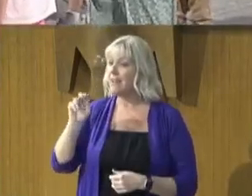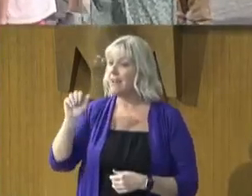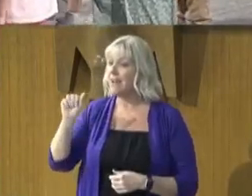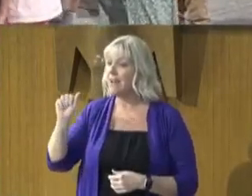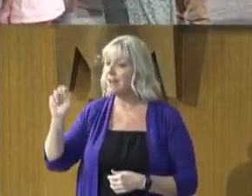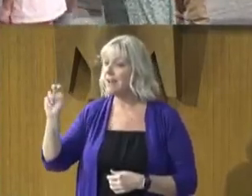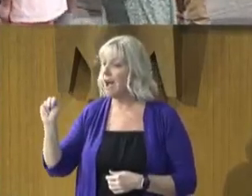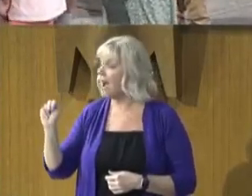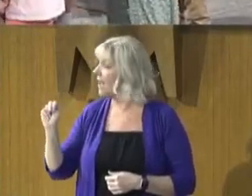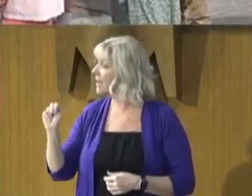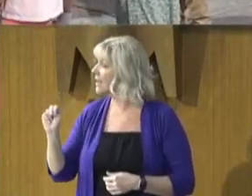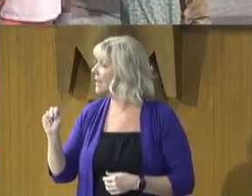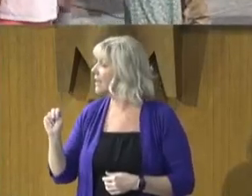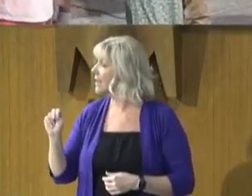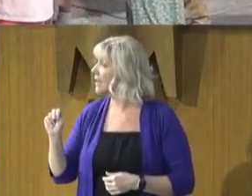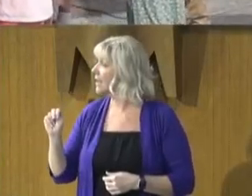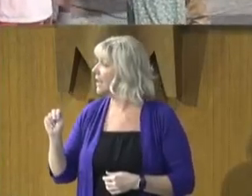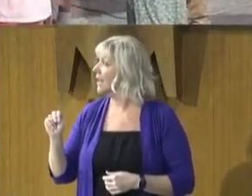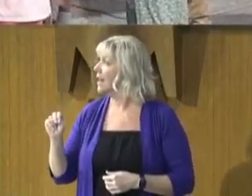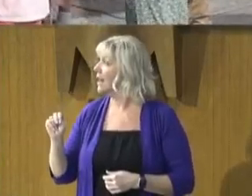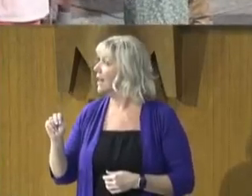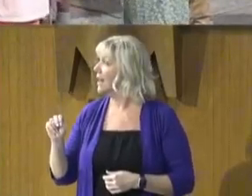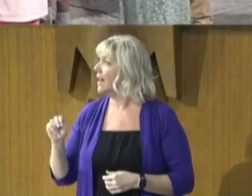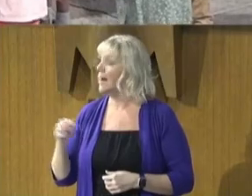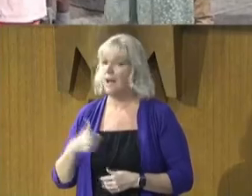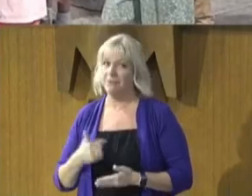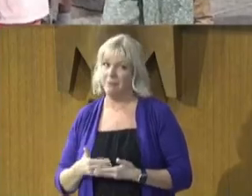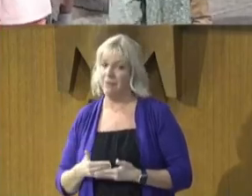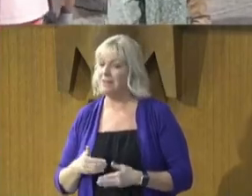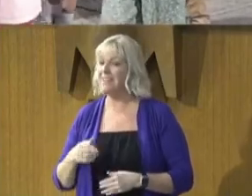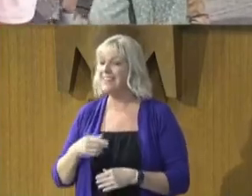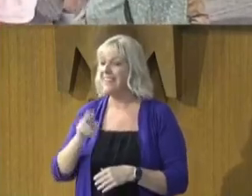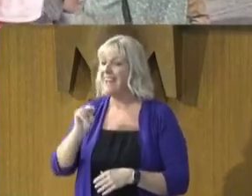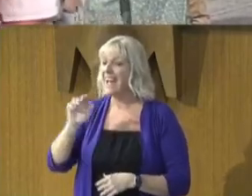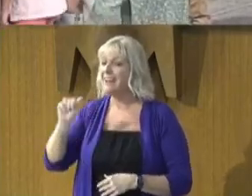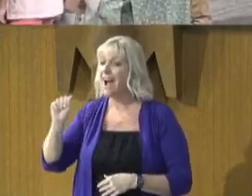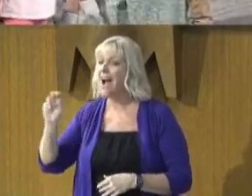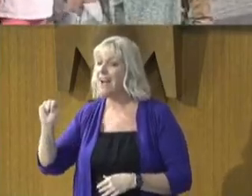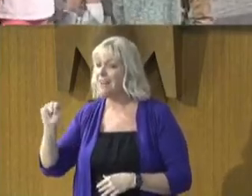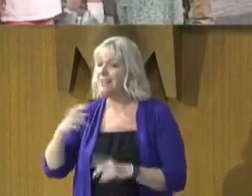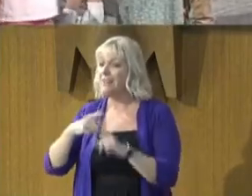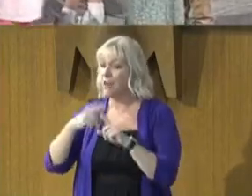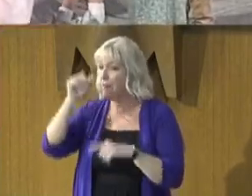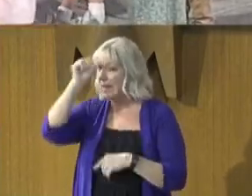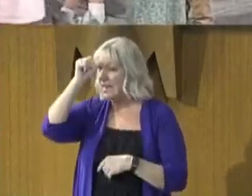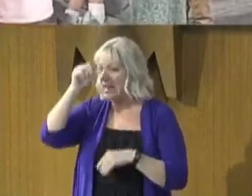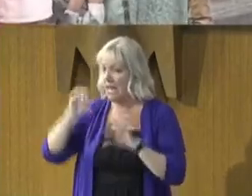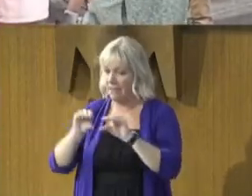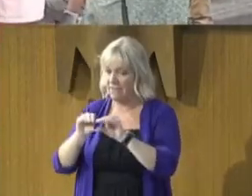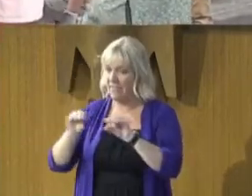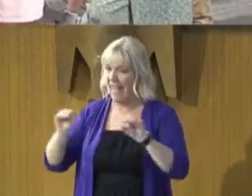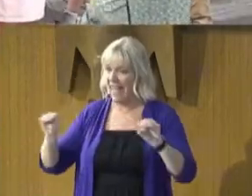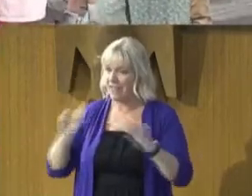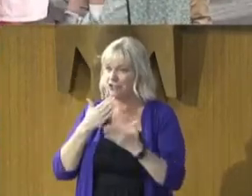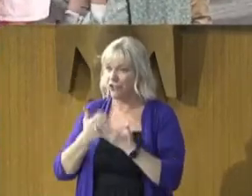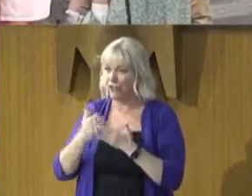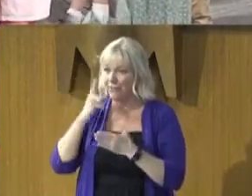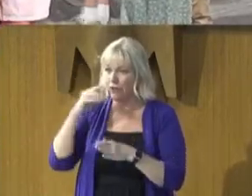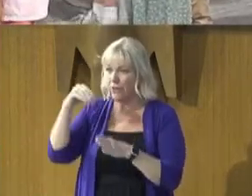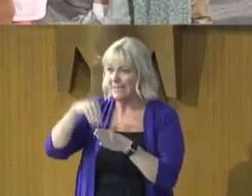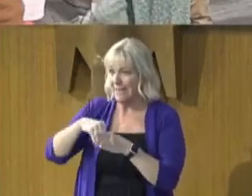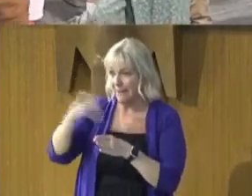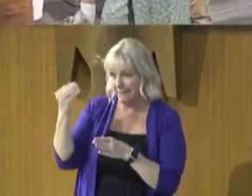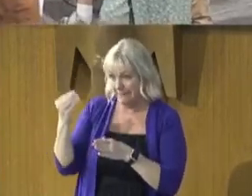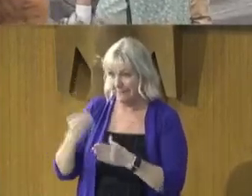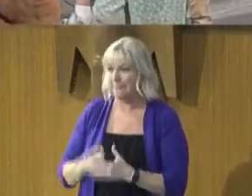I'm a baby. You are a baby. From India. Do you see the naan? This one is flat, and it's great for dipping.